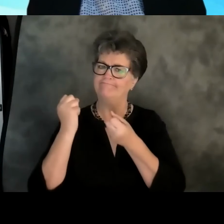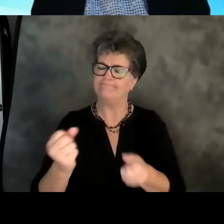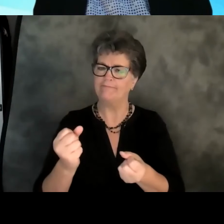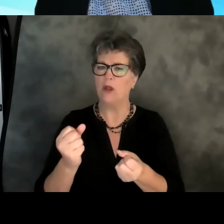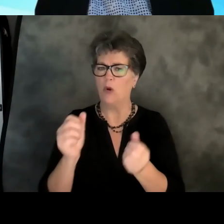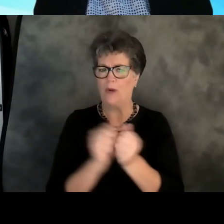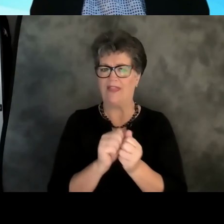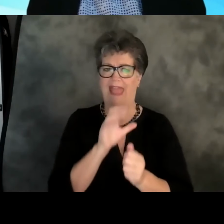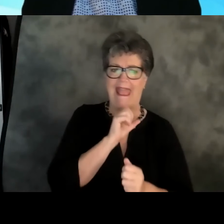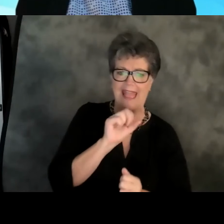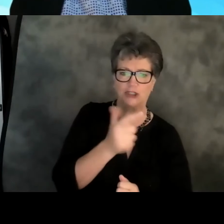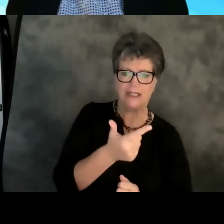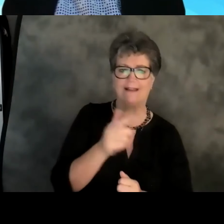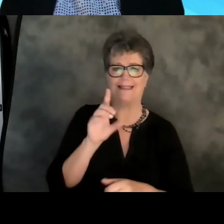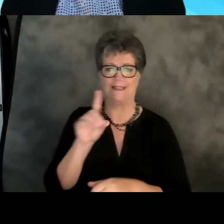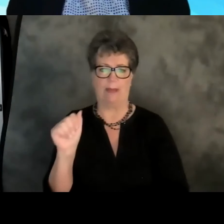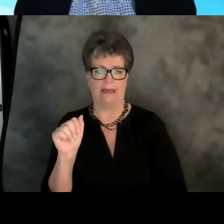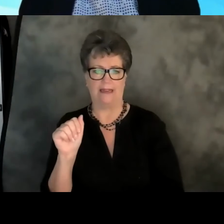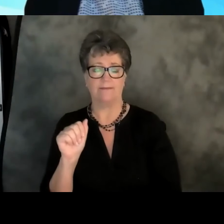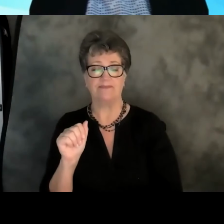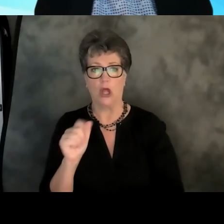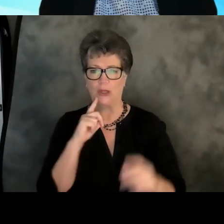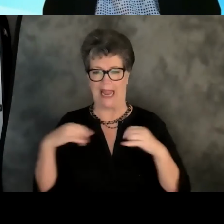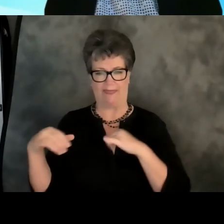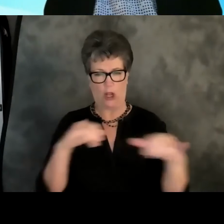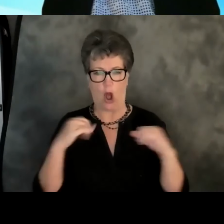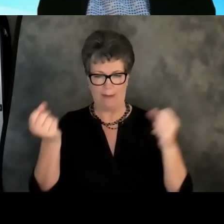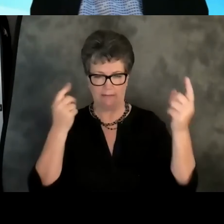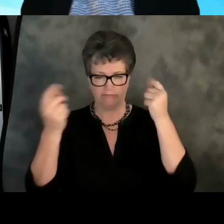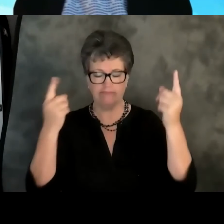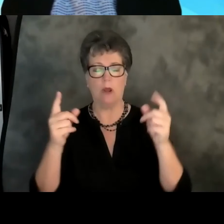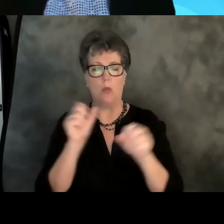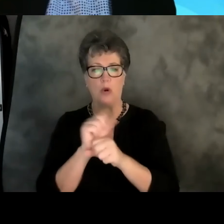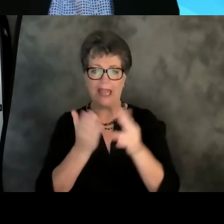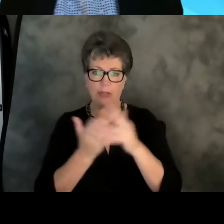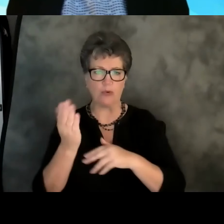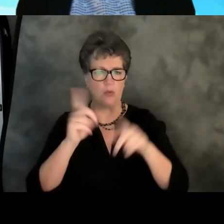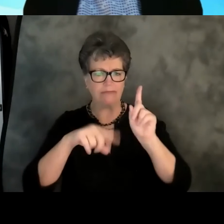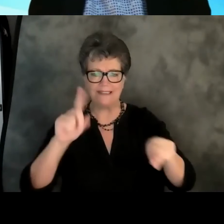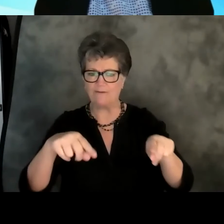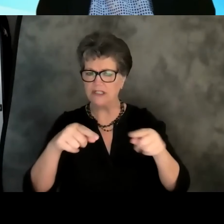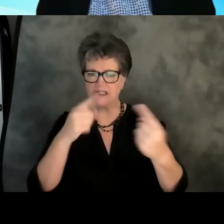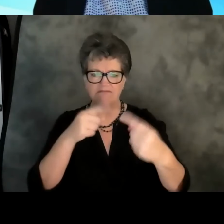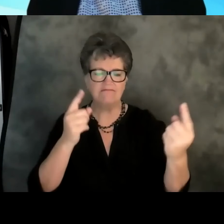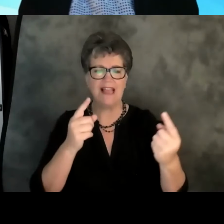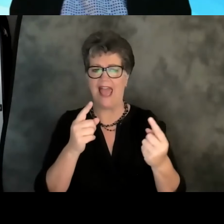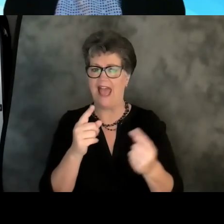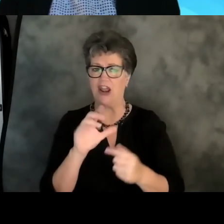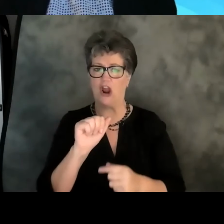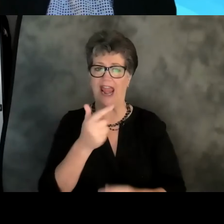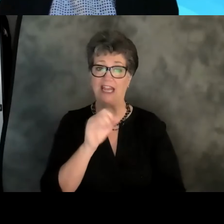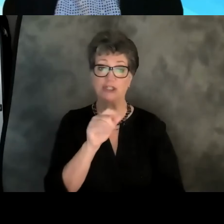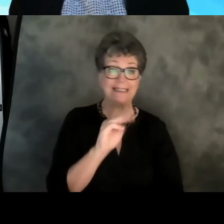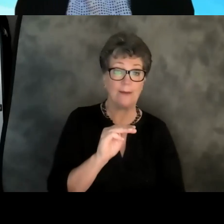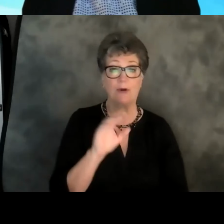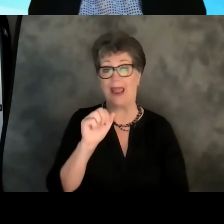disability, looking at the common ground, working through our differences in our own ageism or ableism,